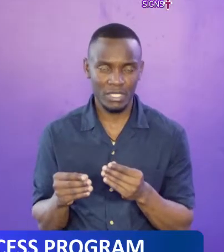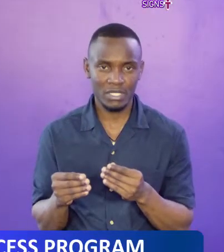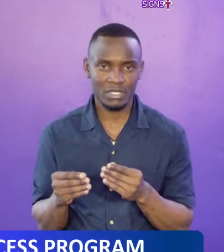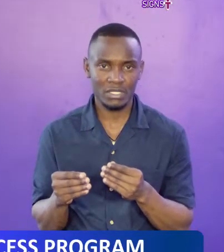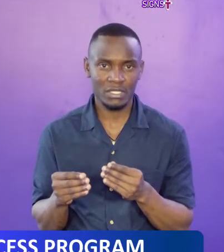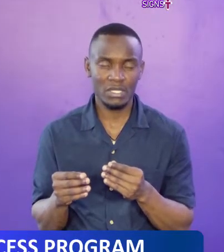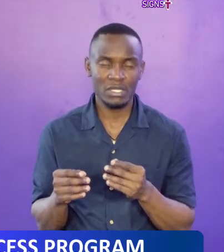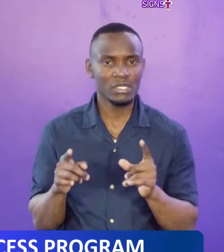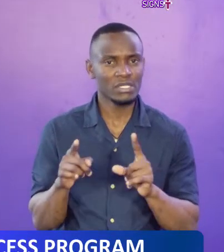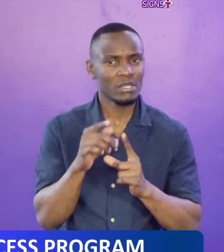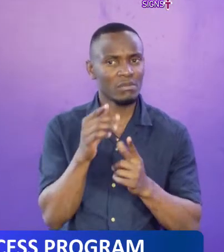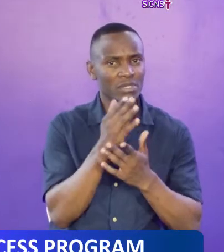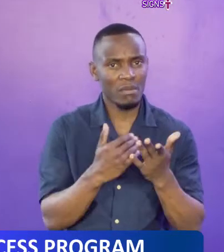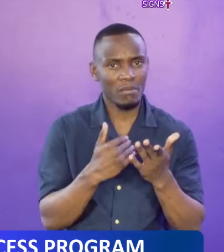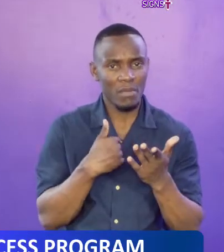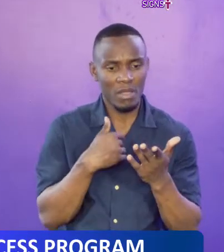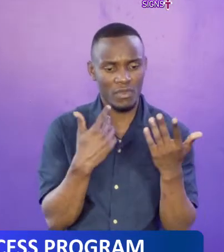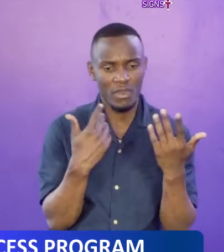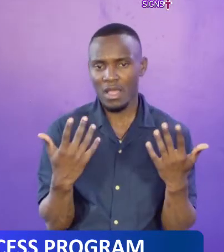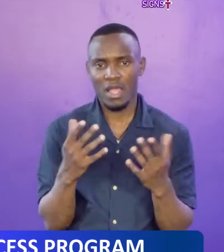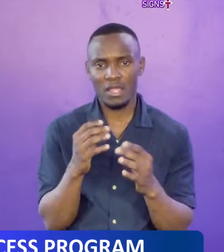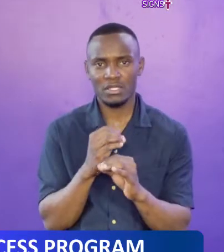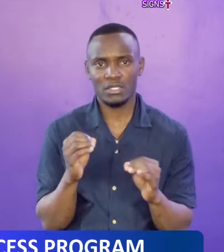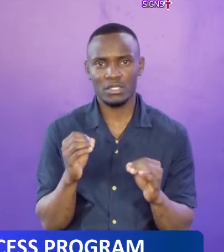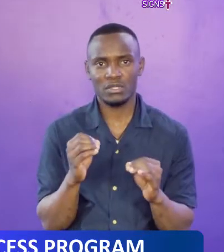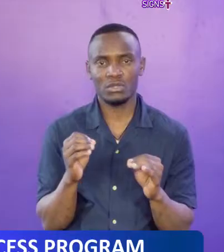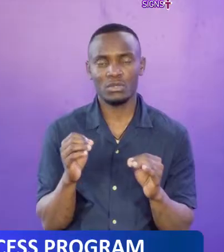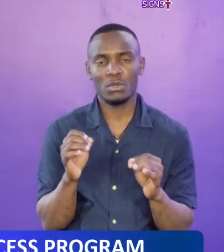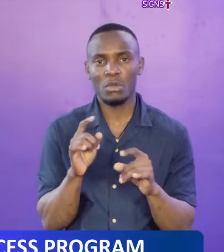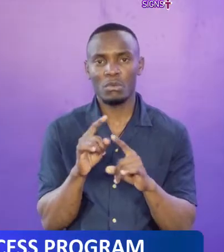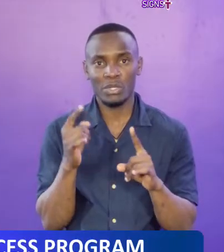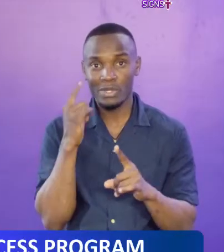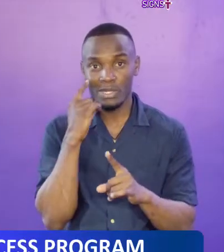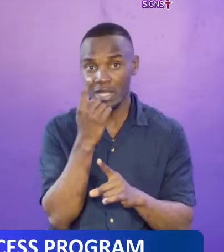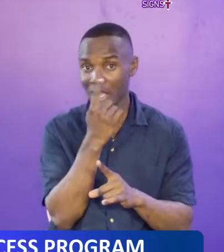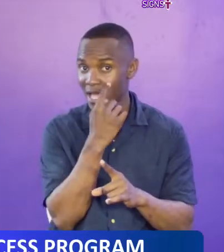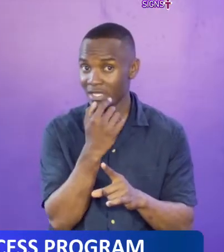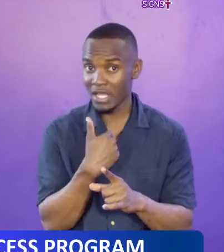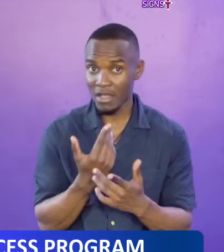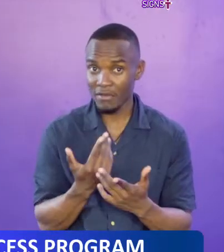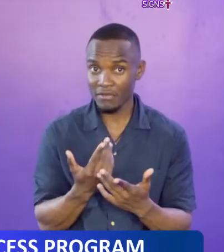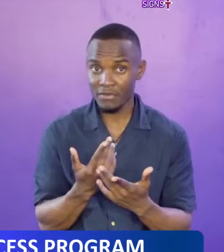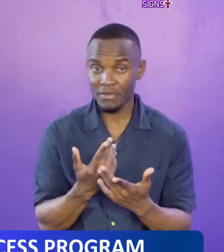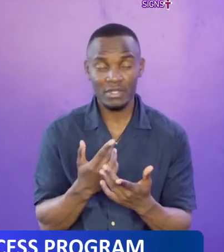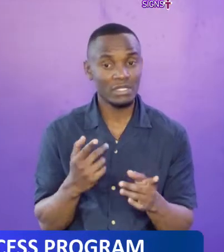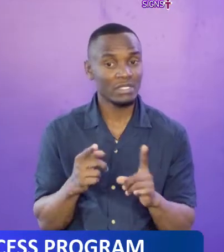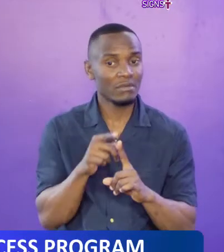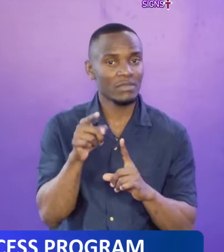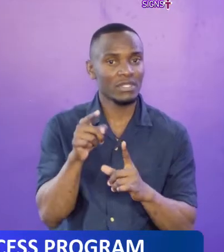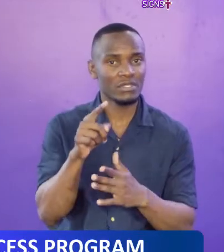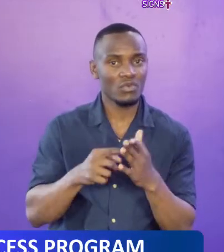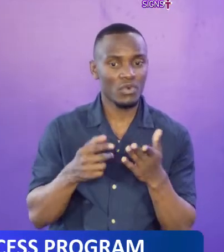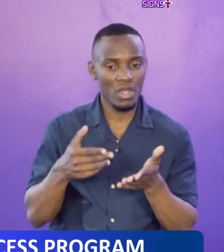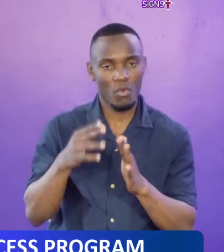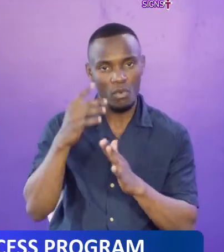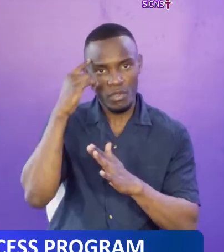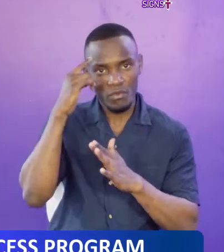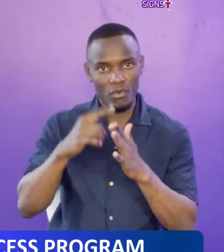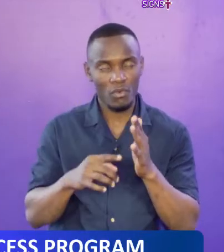of identifying a user. Yeah. And the most important for us to know is for the